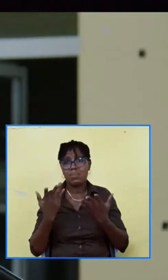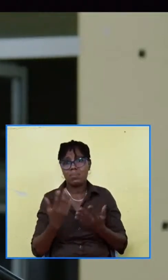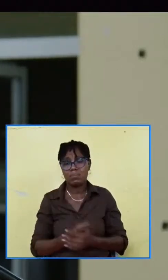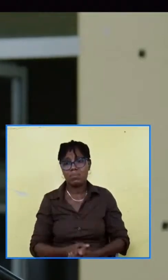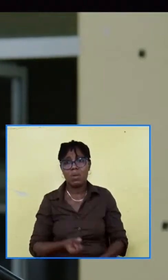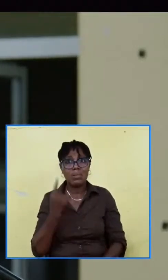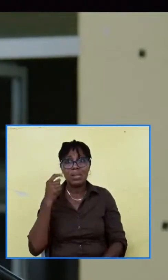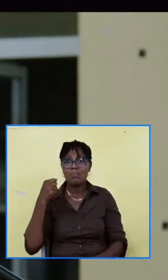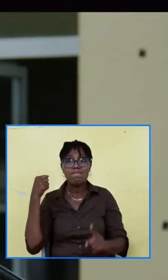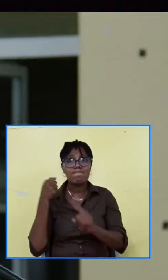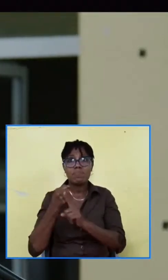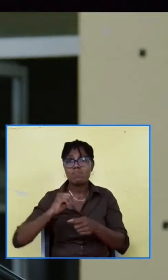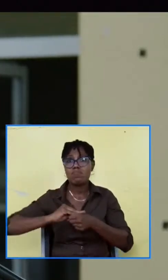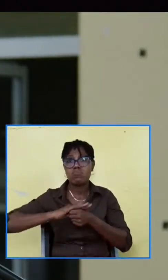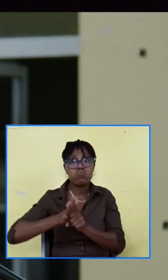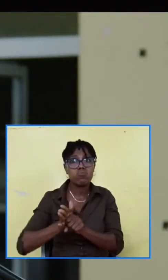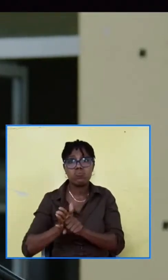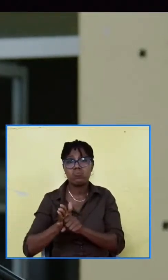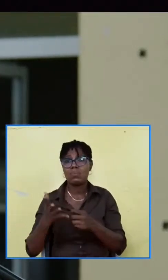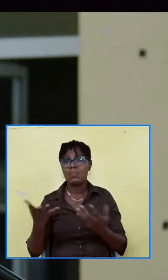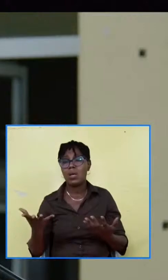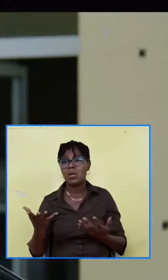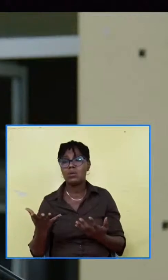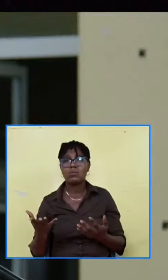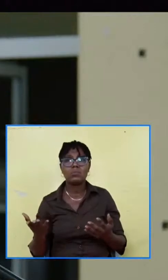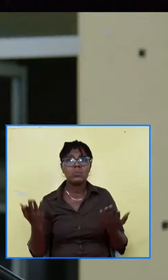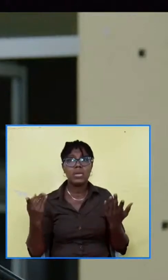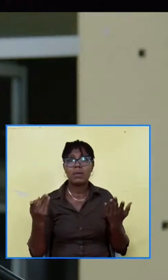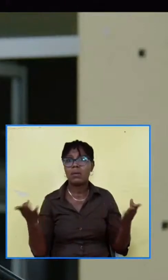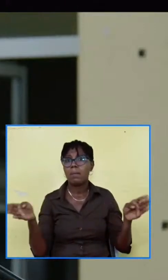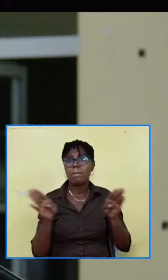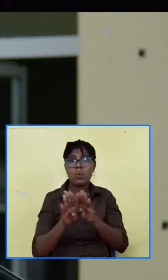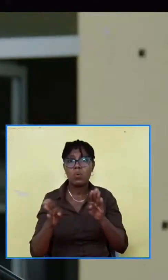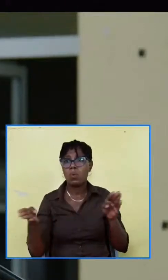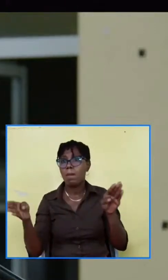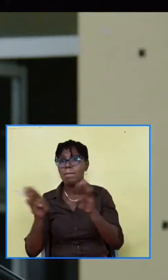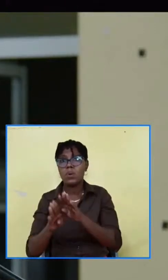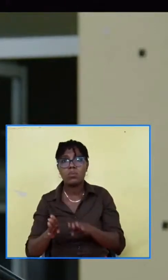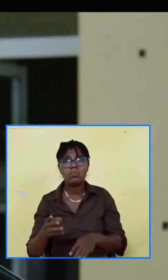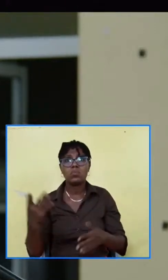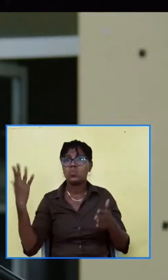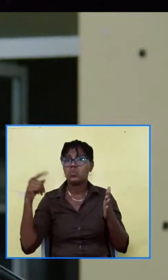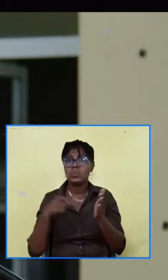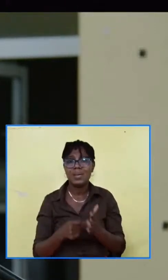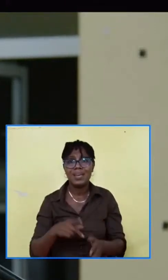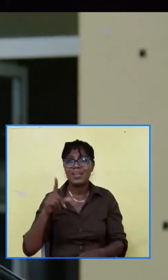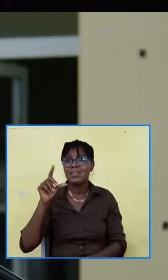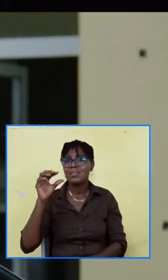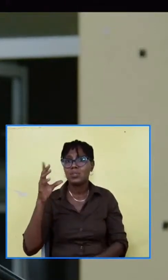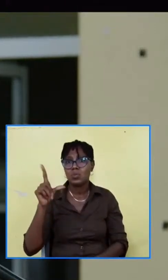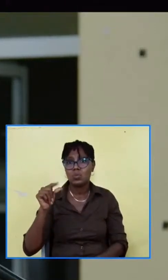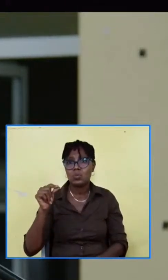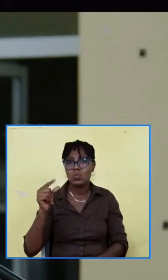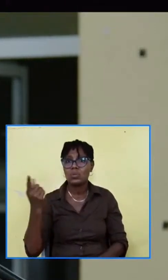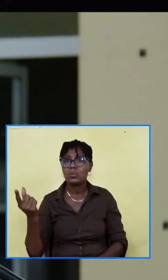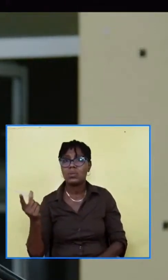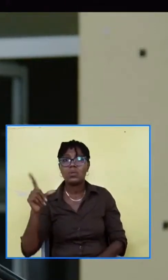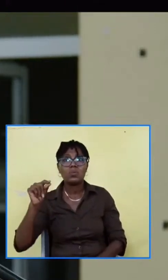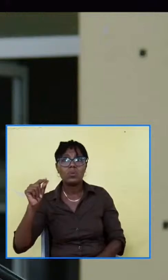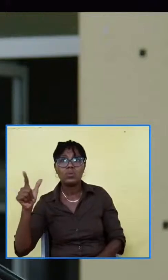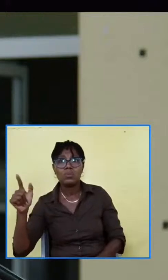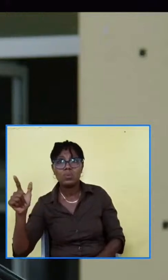hit, when COVID-19 hit and we had to shut down. We shut down twice, in 2020 and 2021. There were workers who were left without an